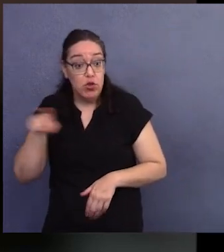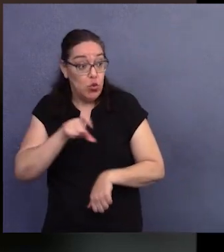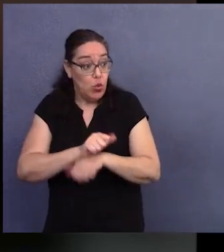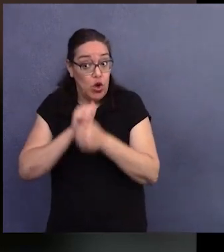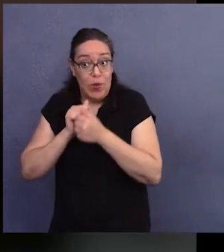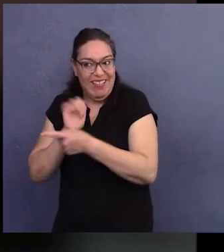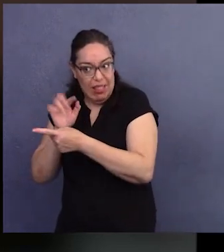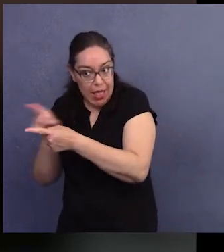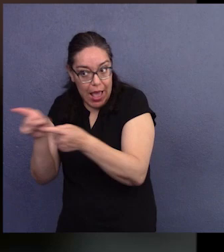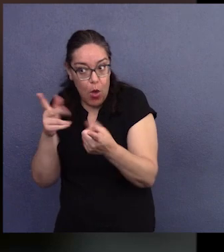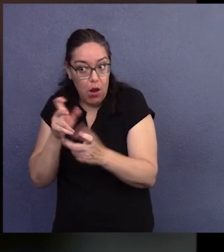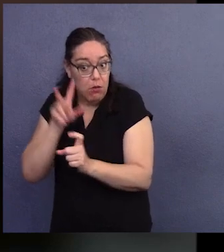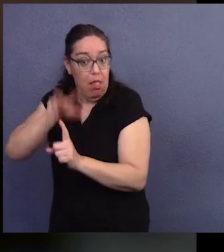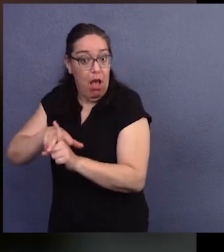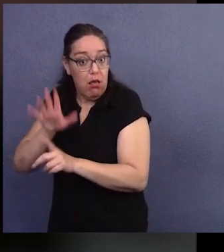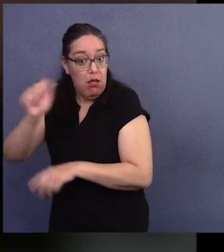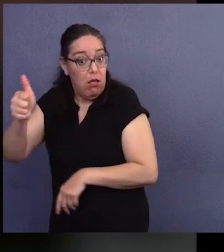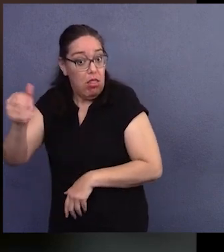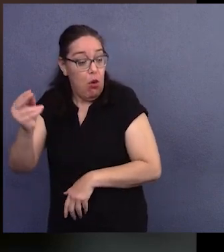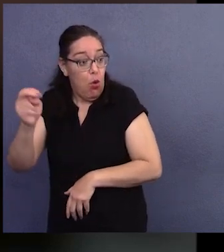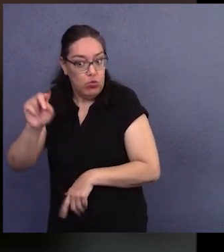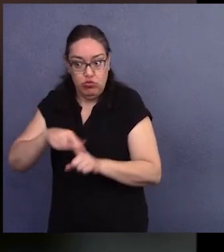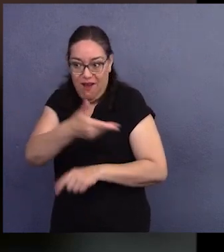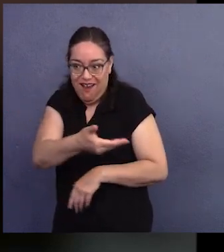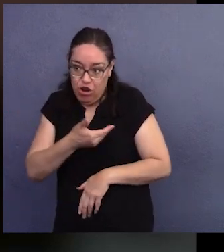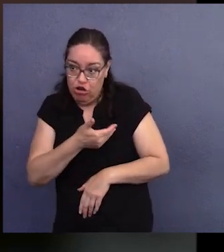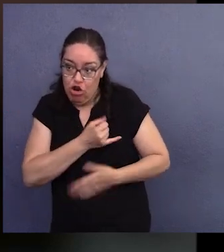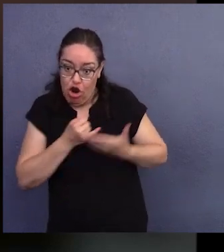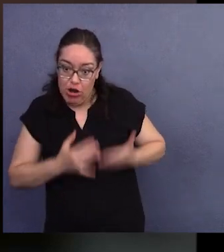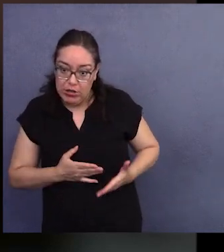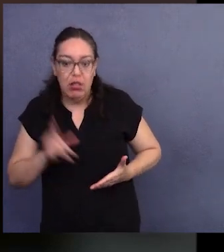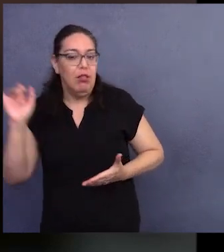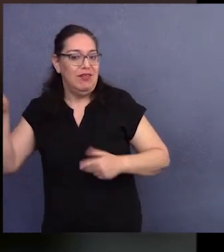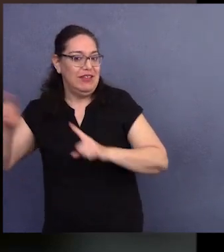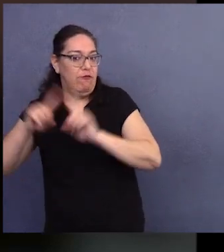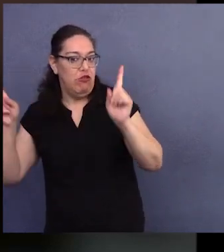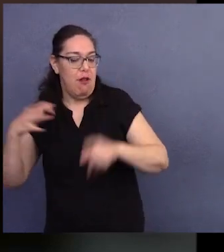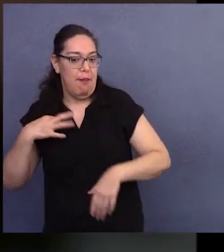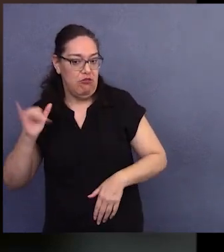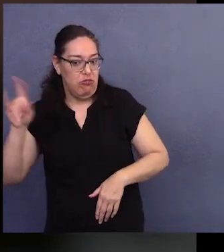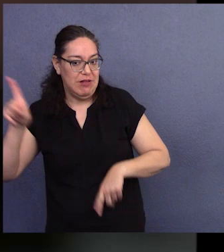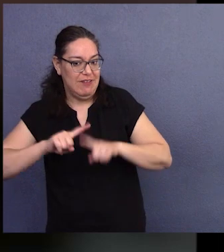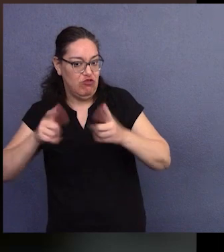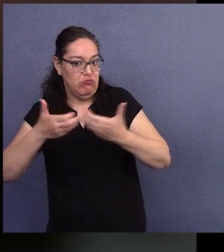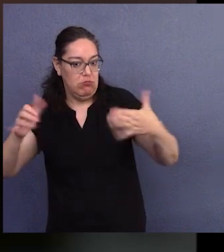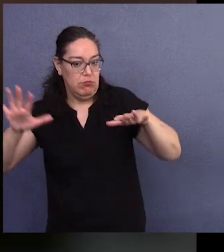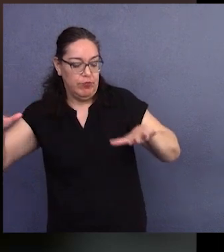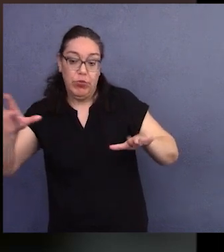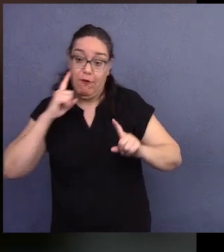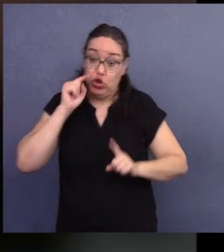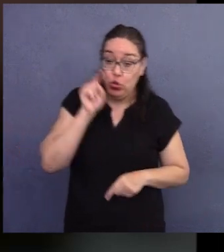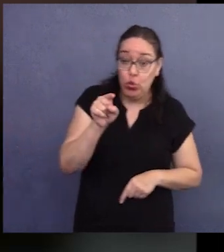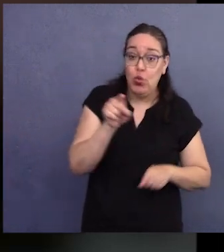apply on their own to hire artists, that's a different application. But for you as